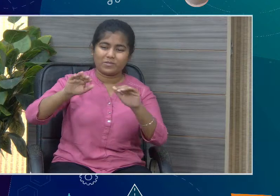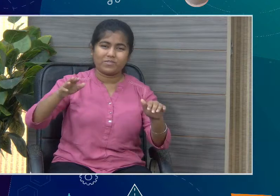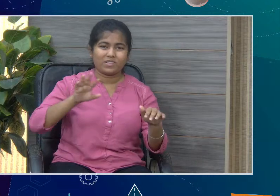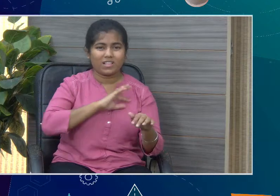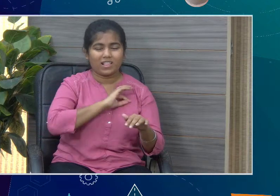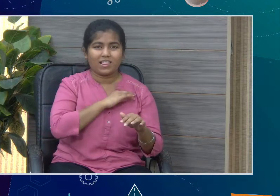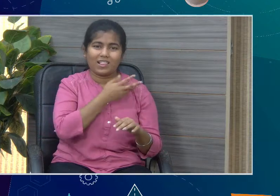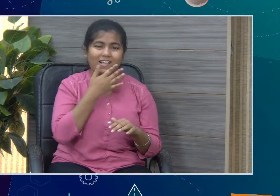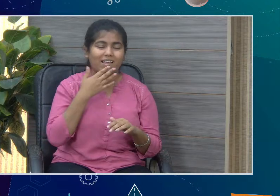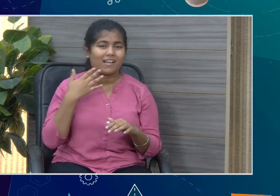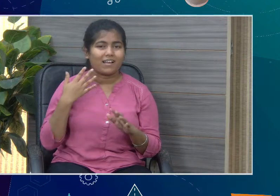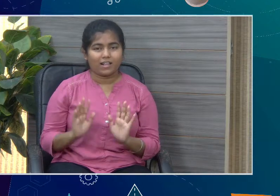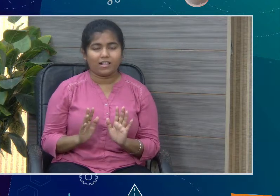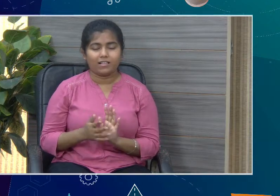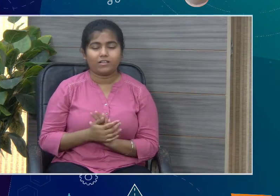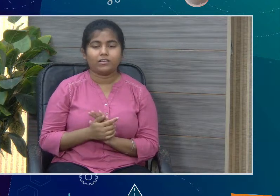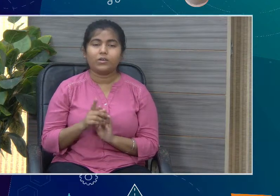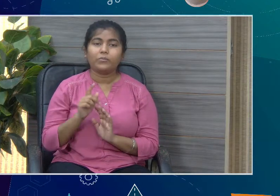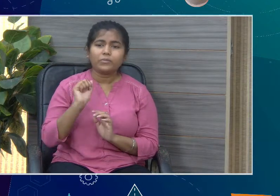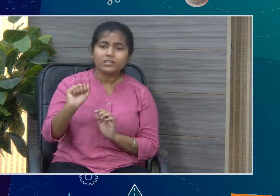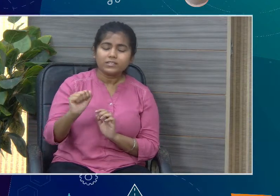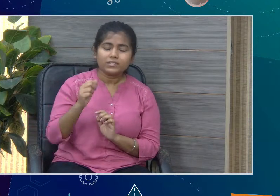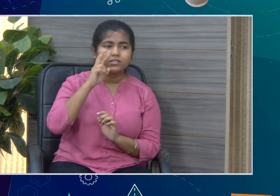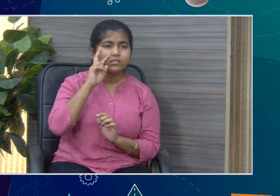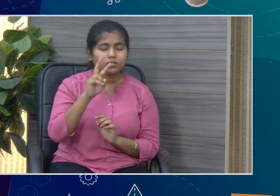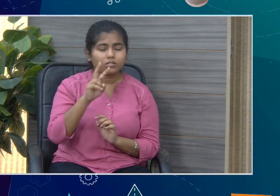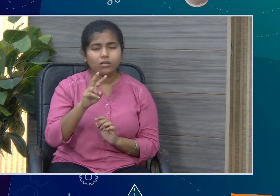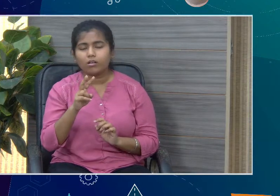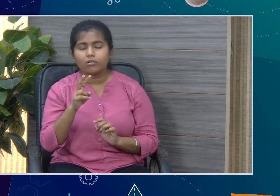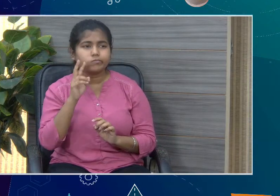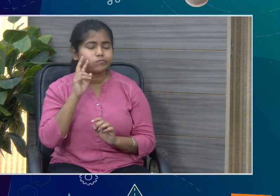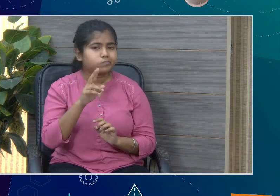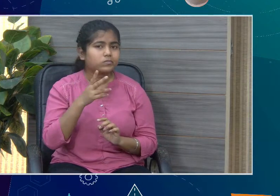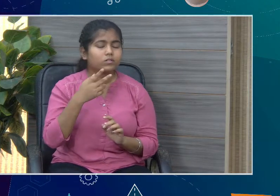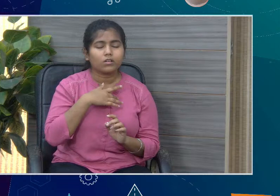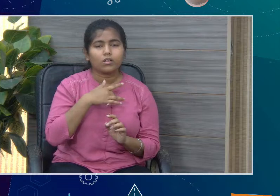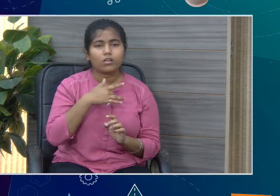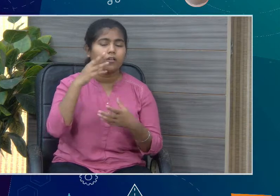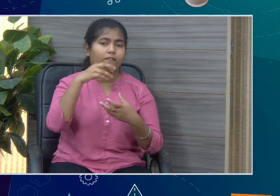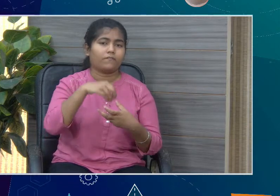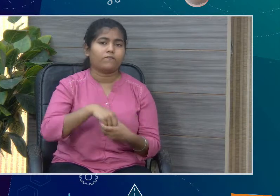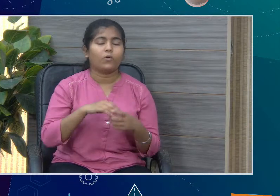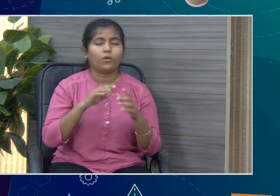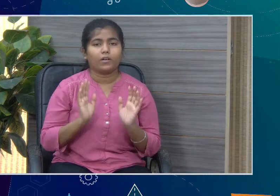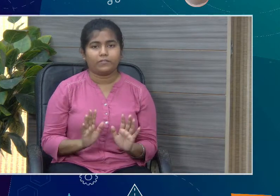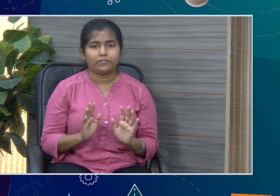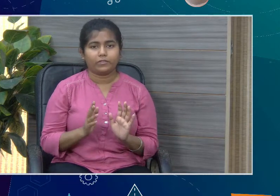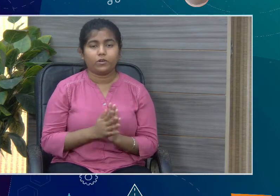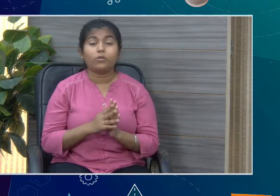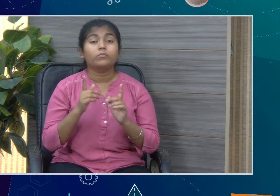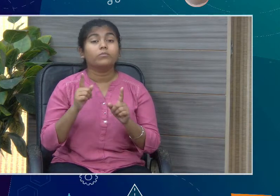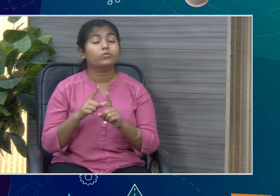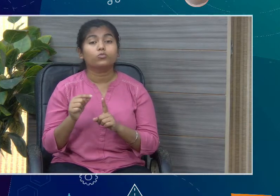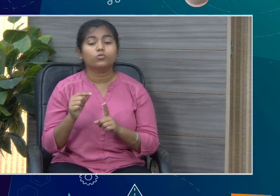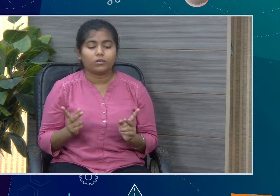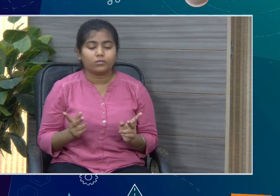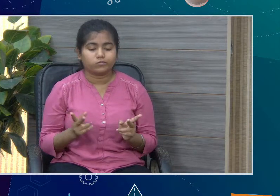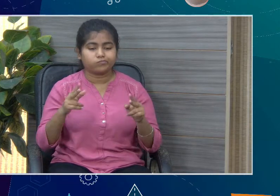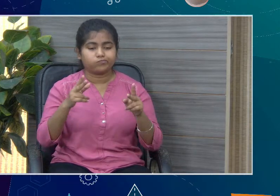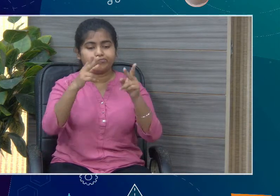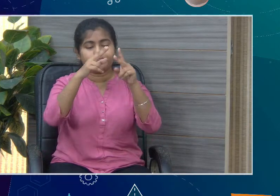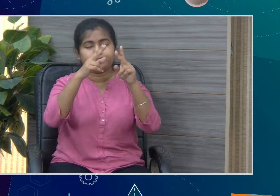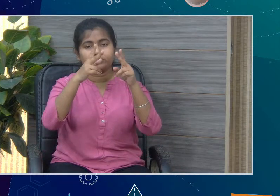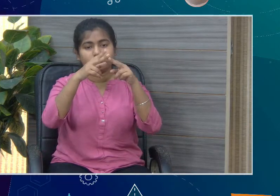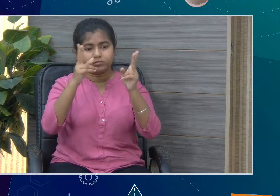it involves their senses as well. And moreover, we can have a cutout as well for our foot.